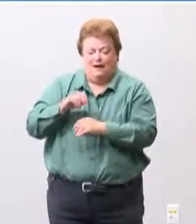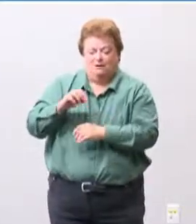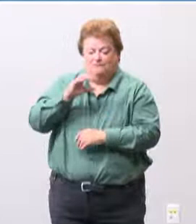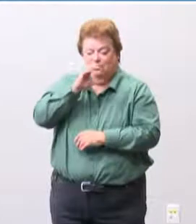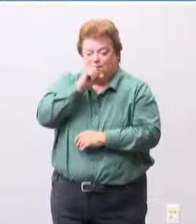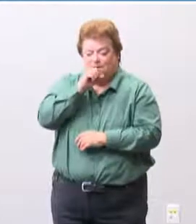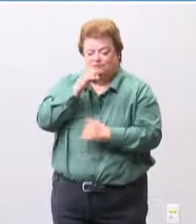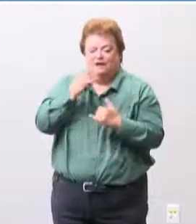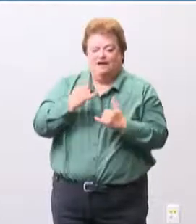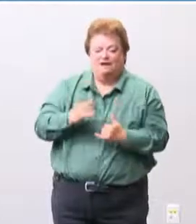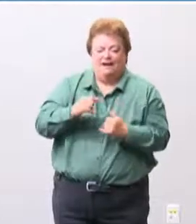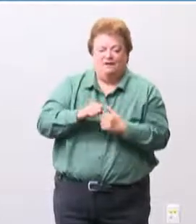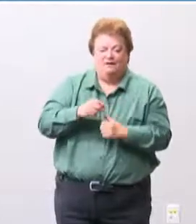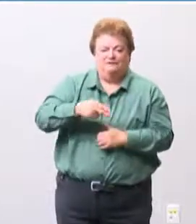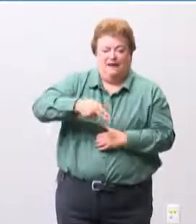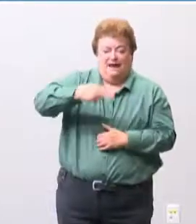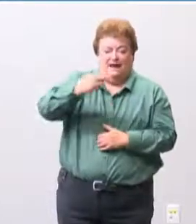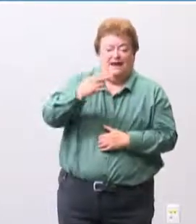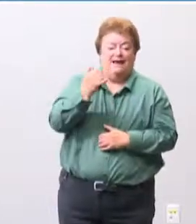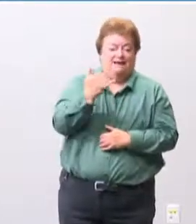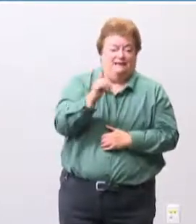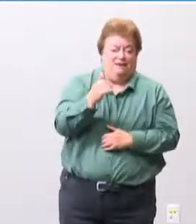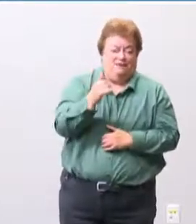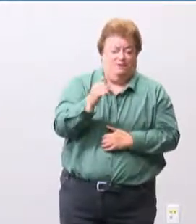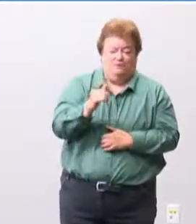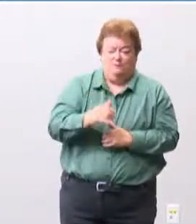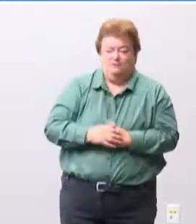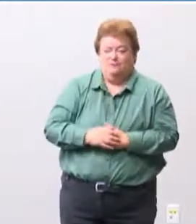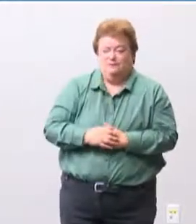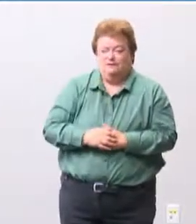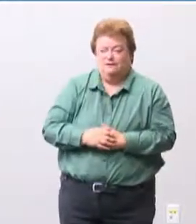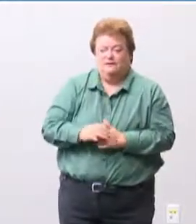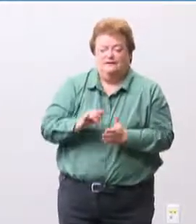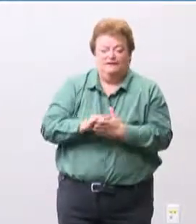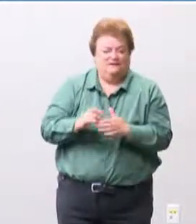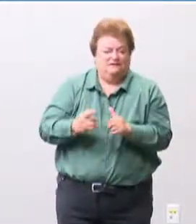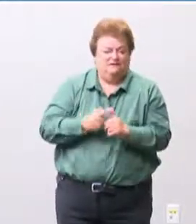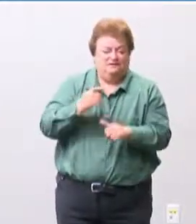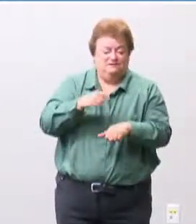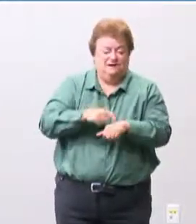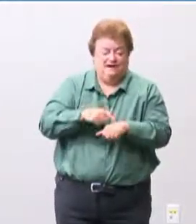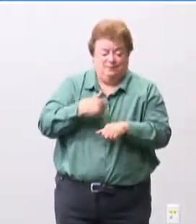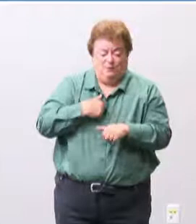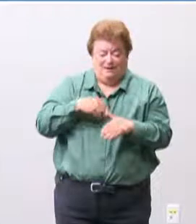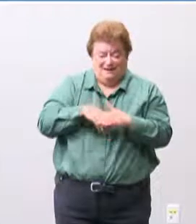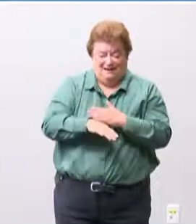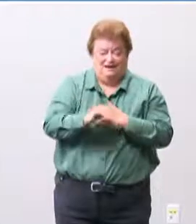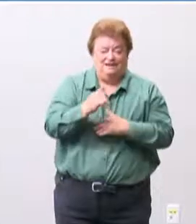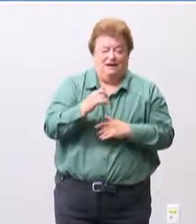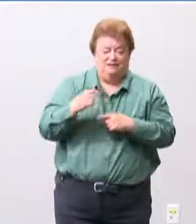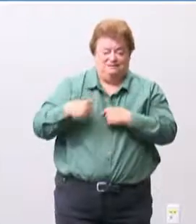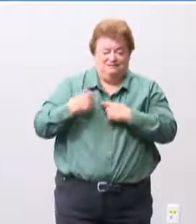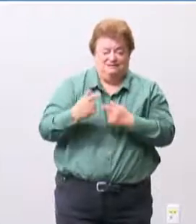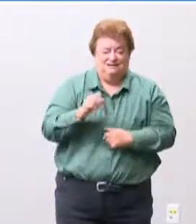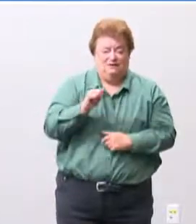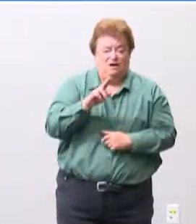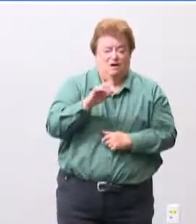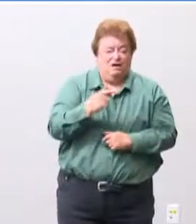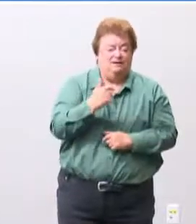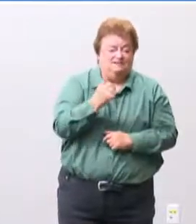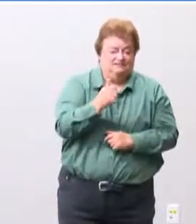the elevated yellow category. This is the first time we have been in yellow since the week of August